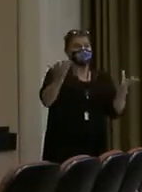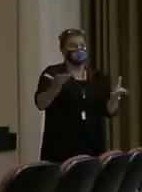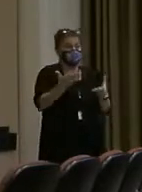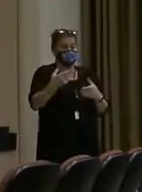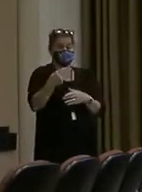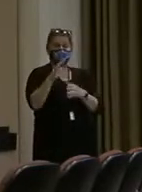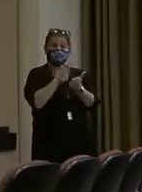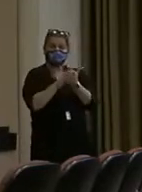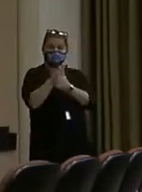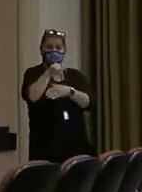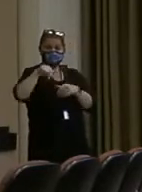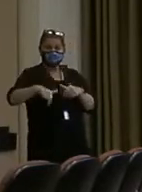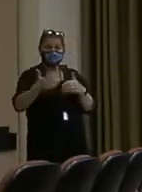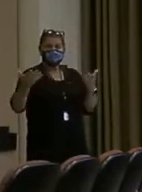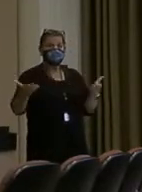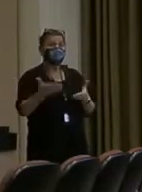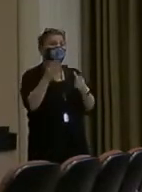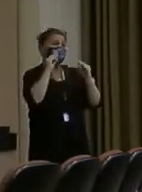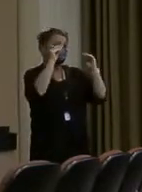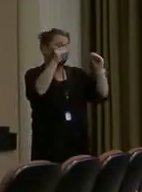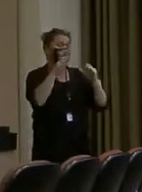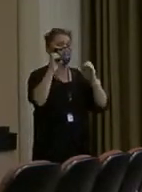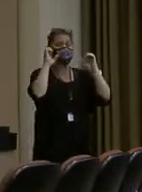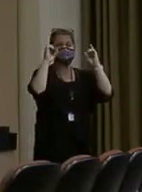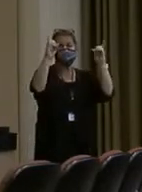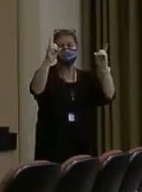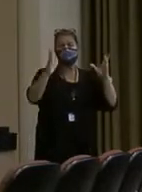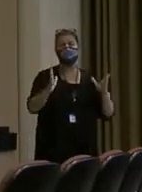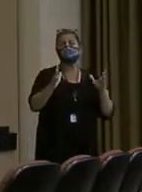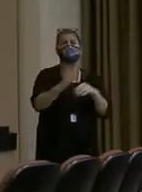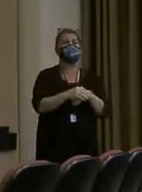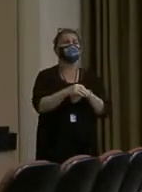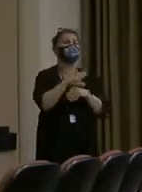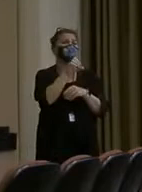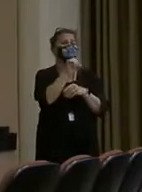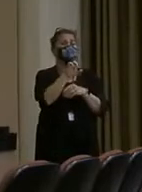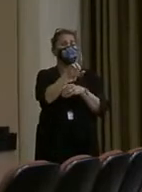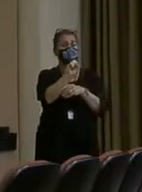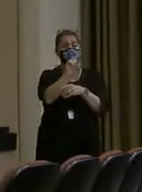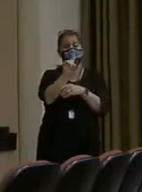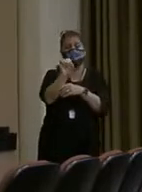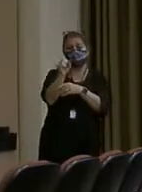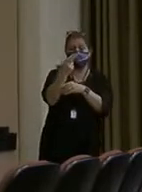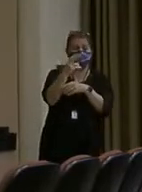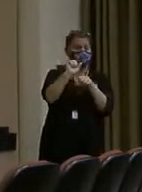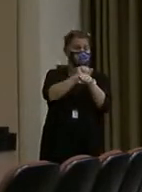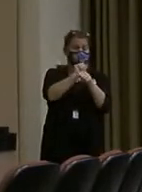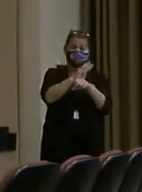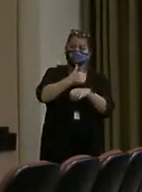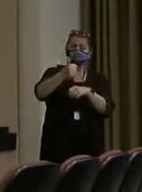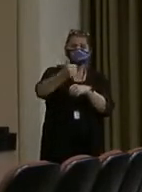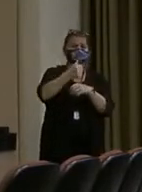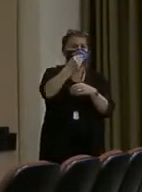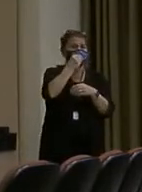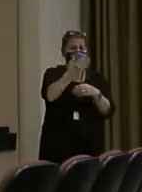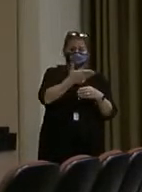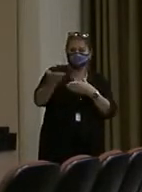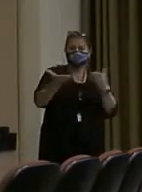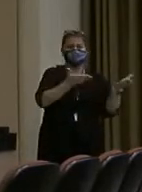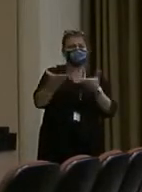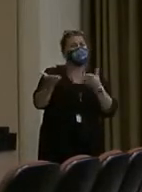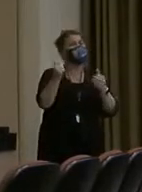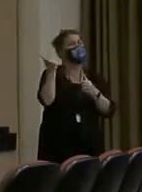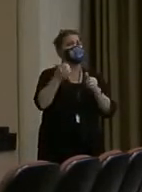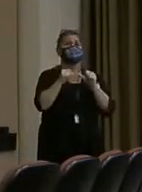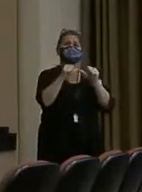Hofstra, as the teachers and educators, from the DoorDash workers, for everyone that kept us going